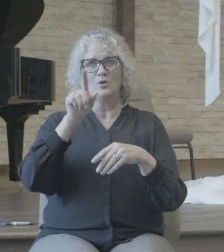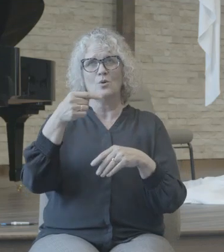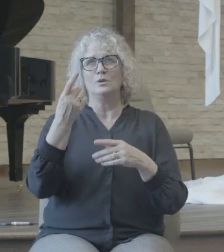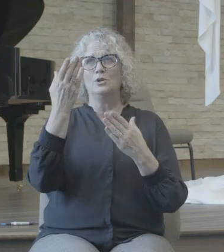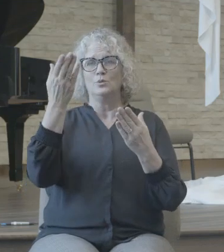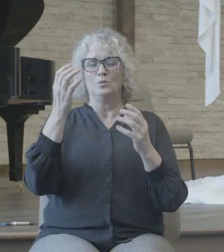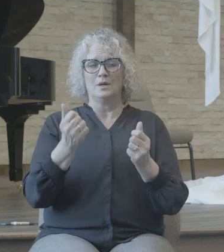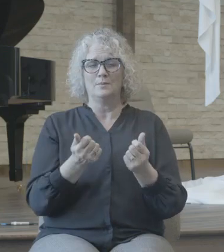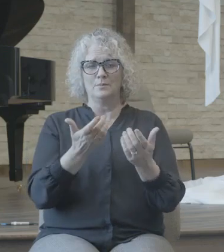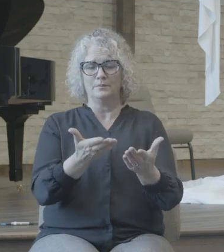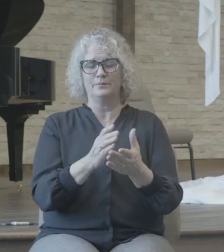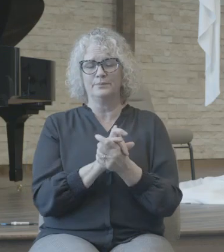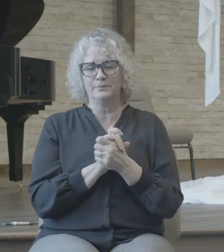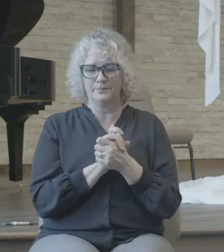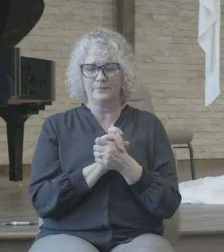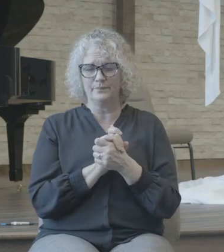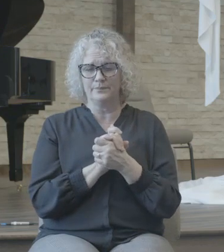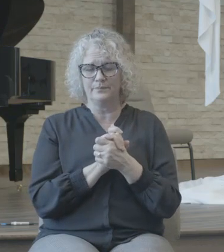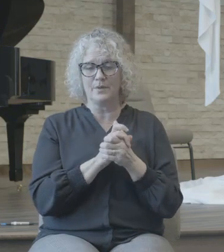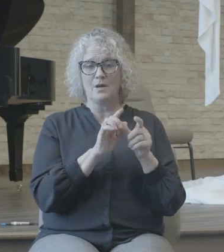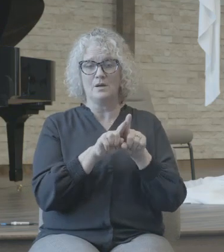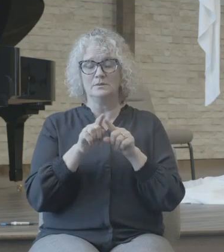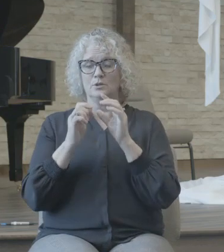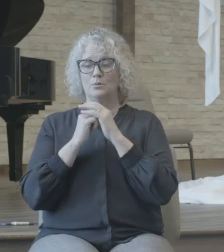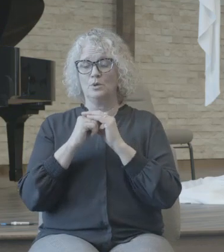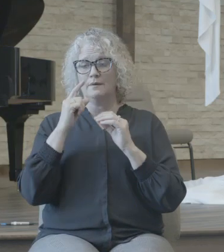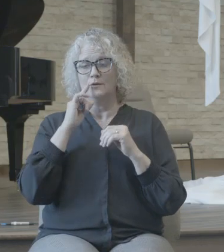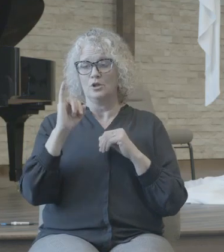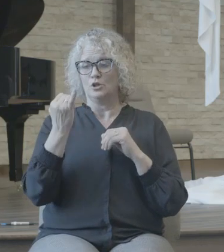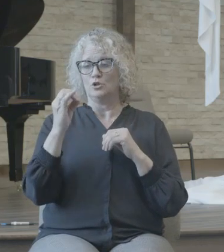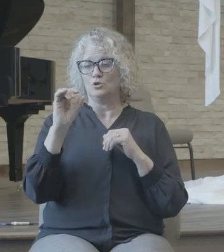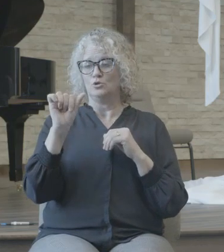give. We also pray for Joni